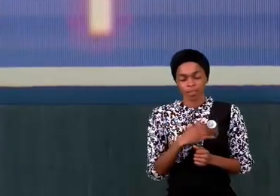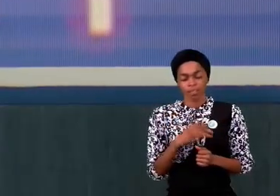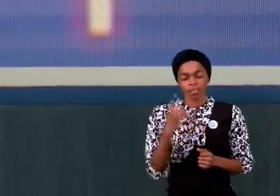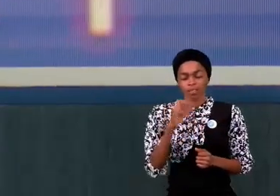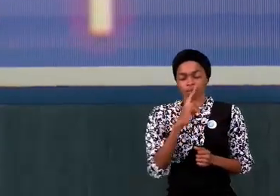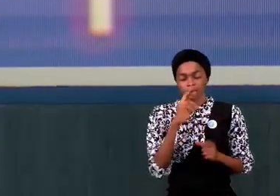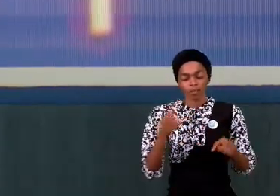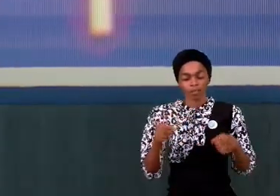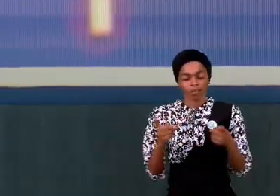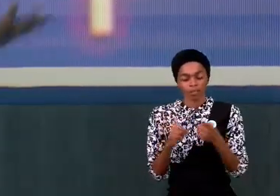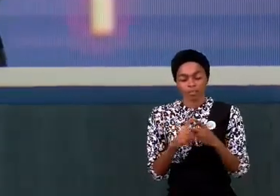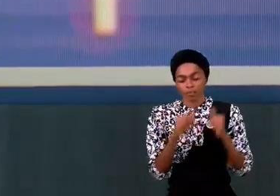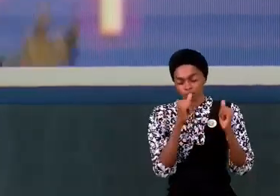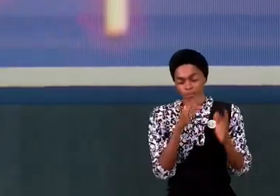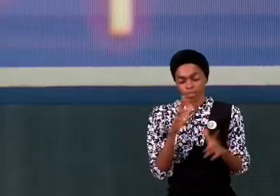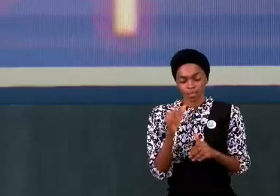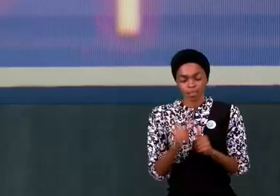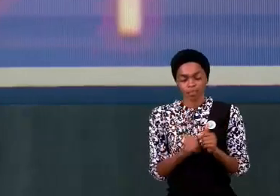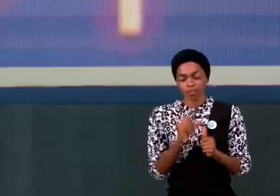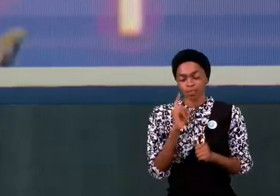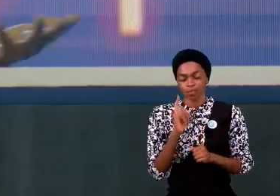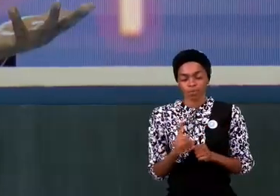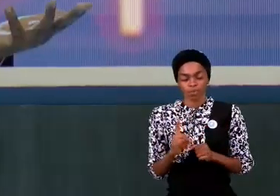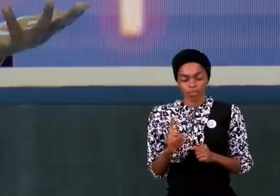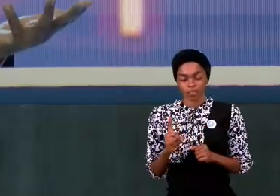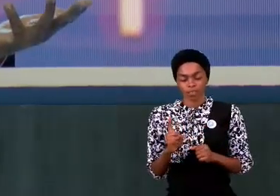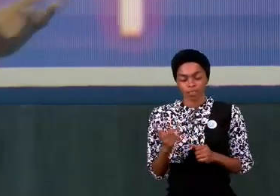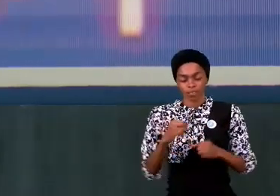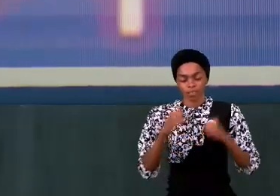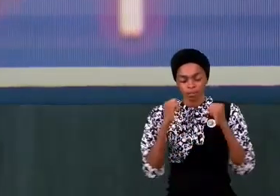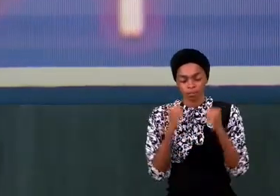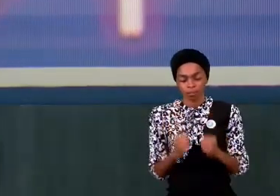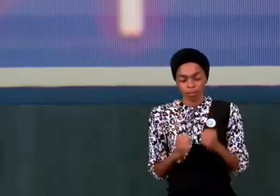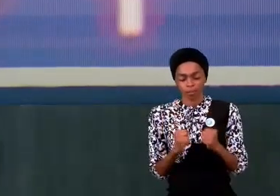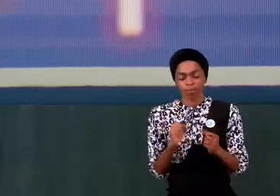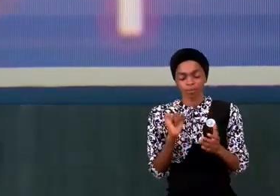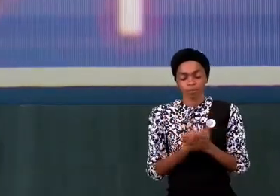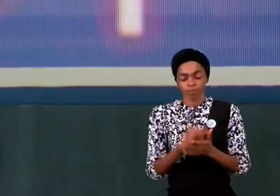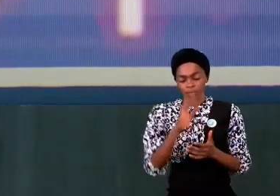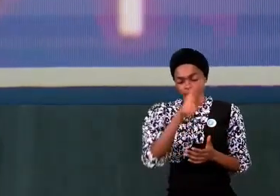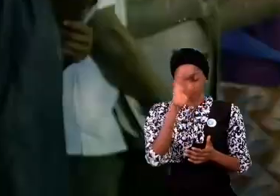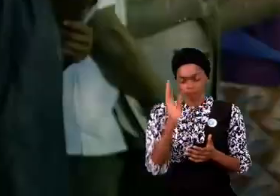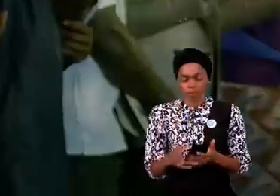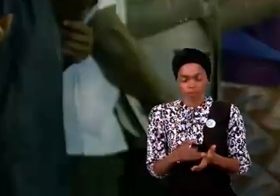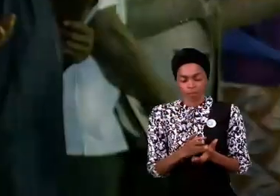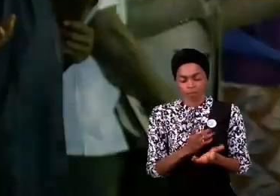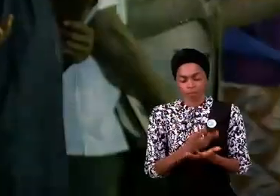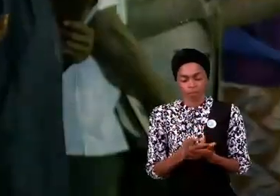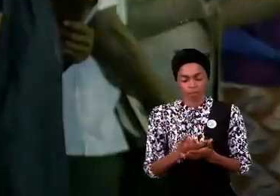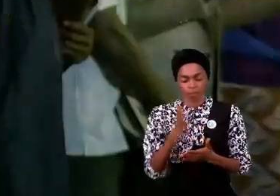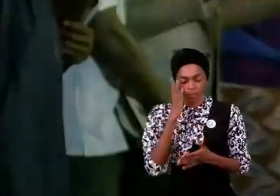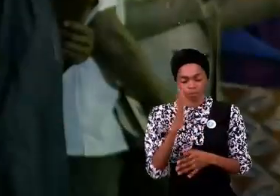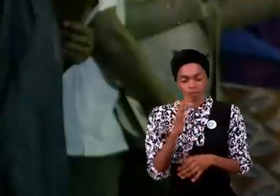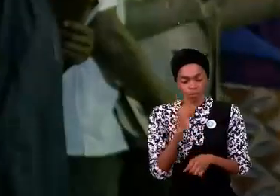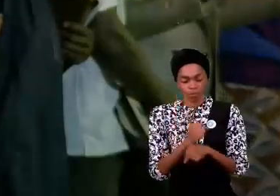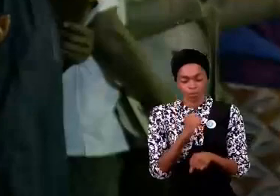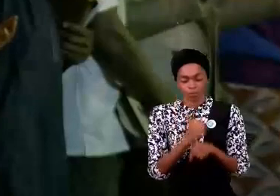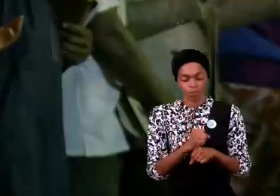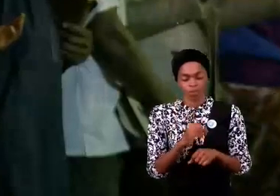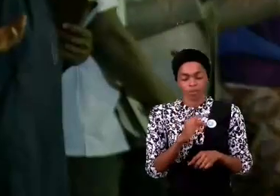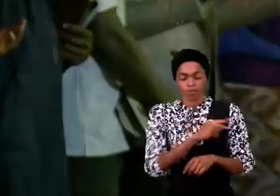will work mightily today in every life in Jesus' name. Amen.